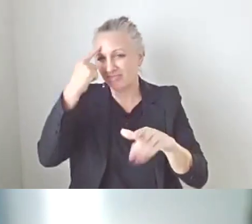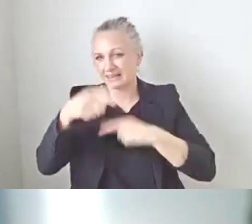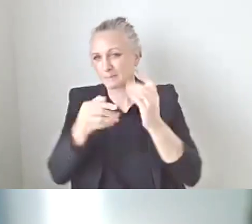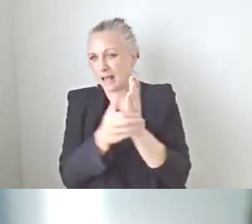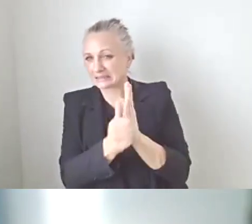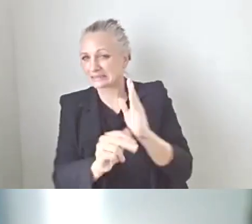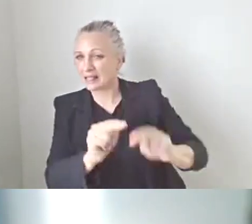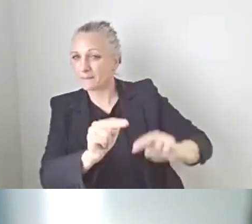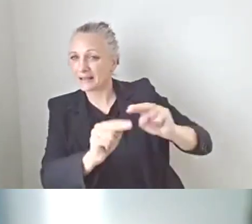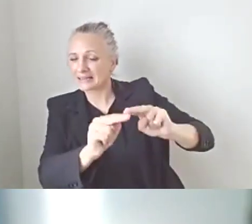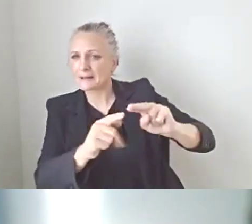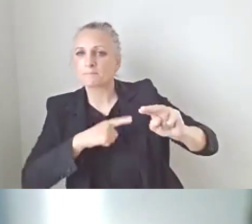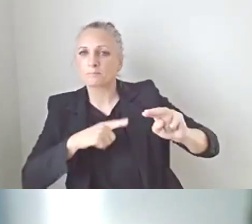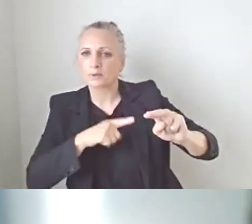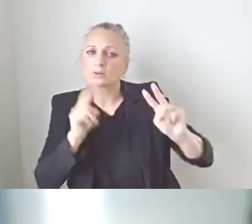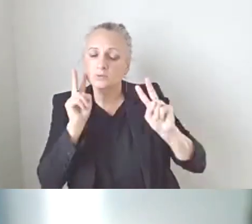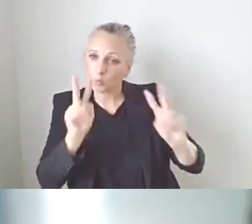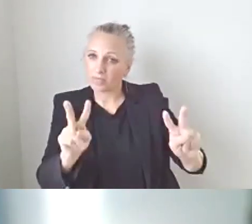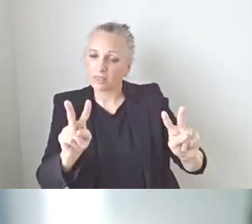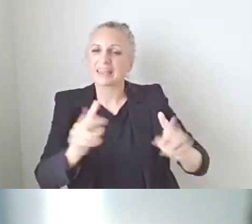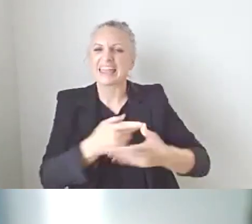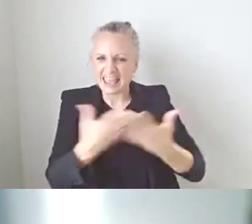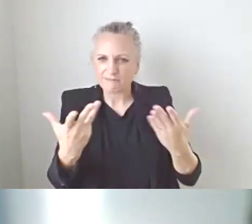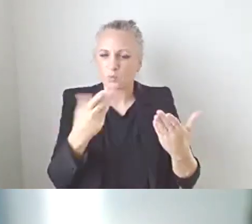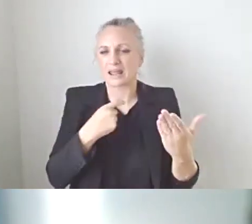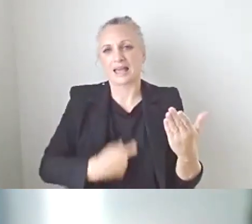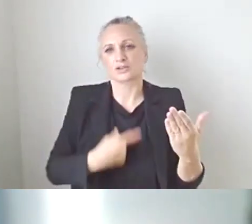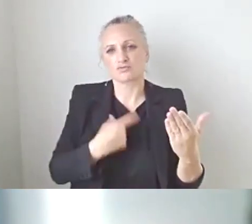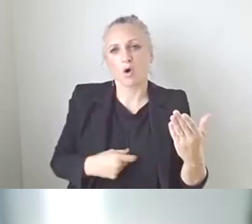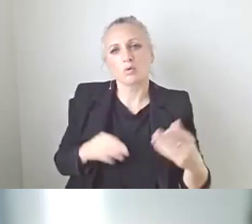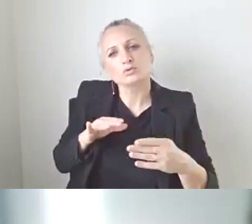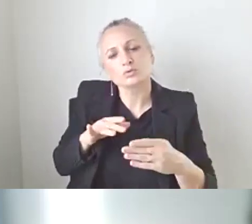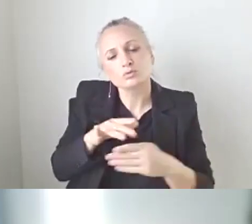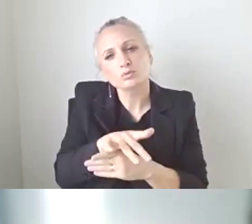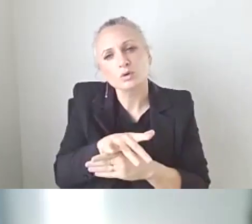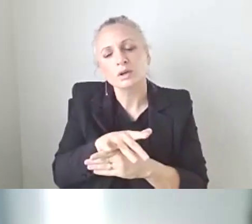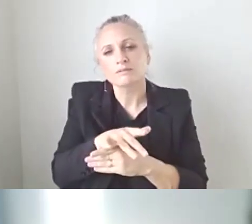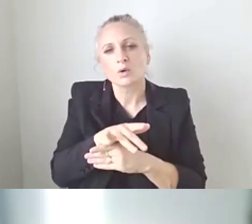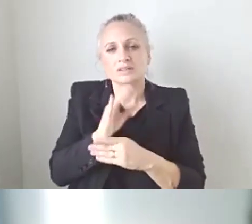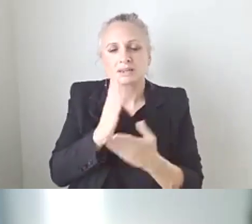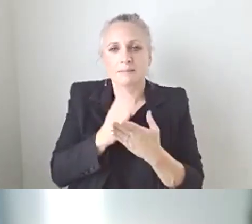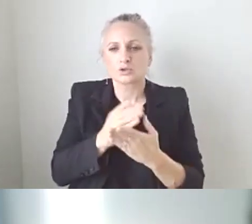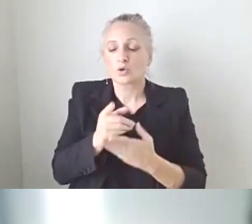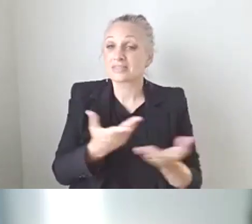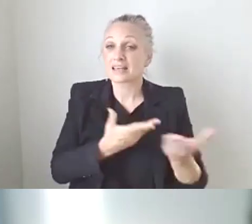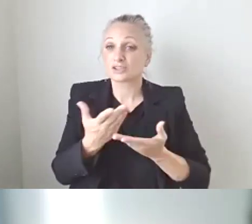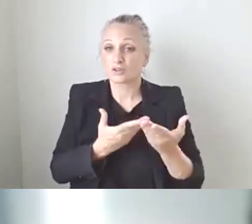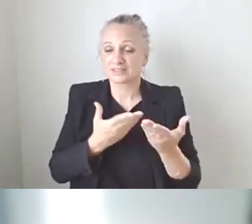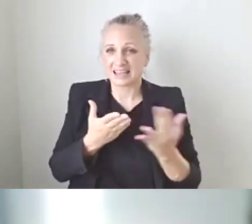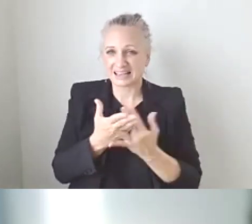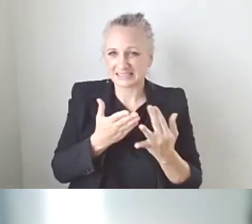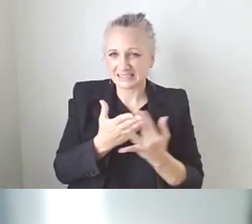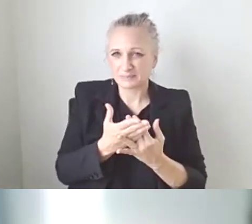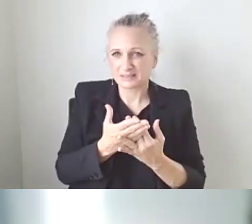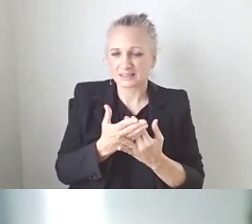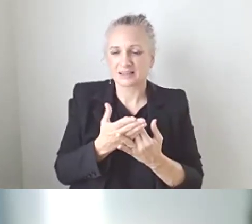that everyone has a role to play in making that service accessible. Our decision makers need assistance to know